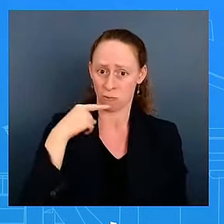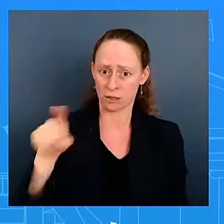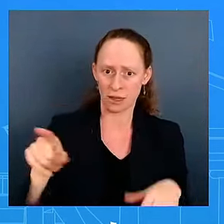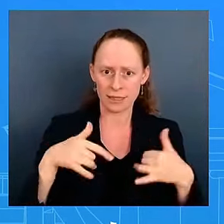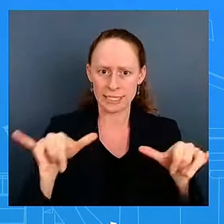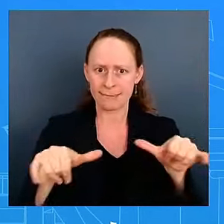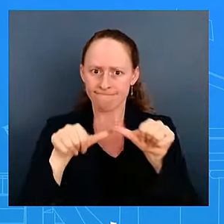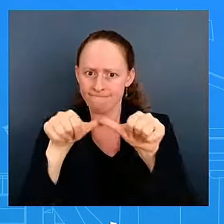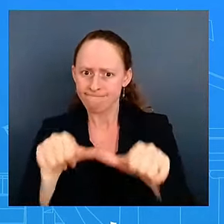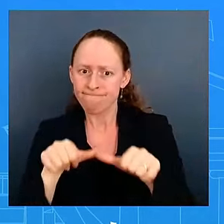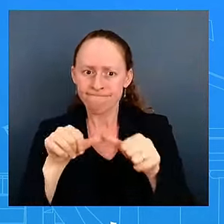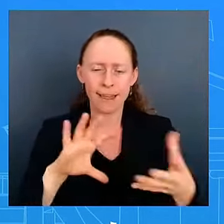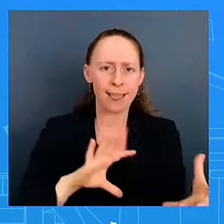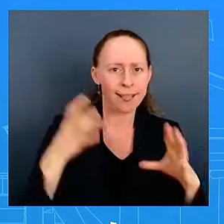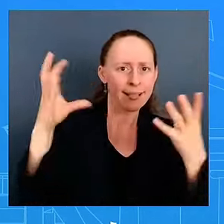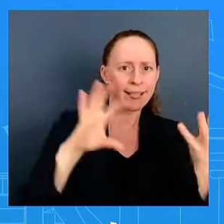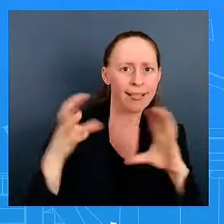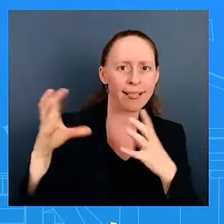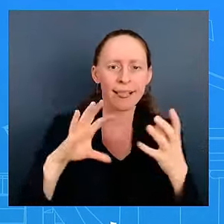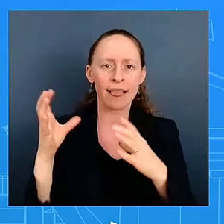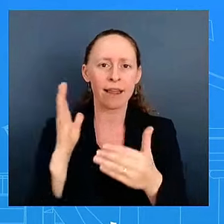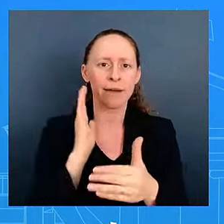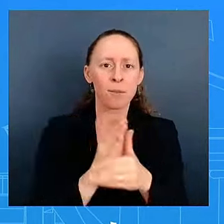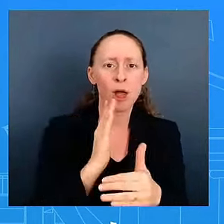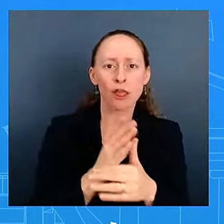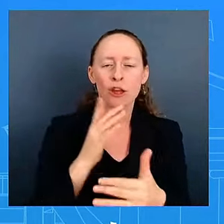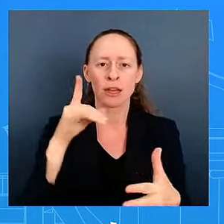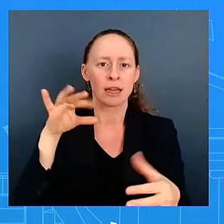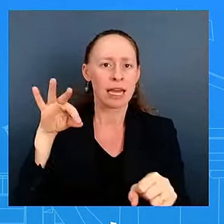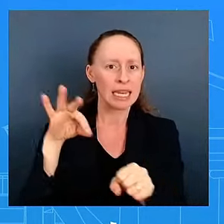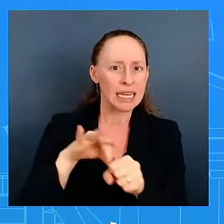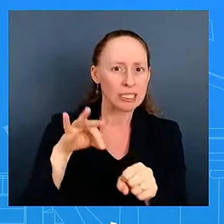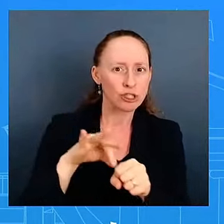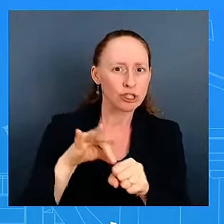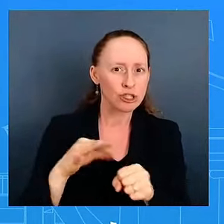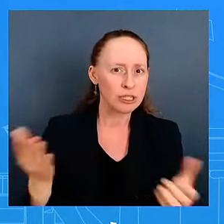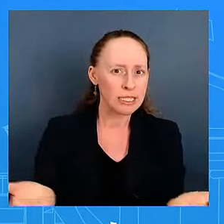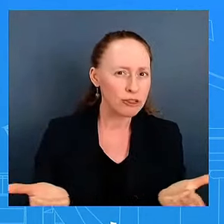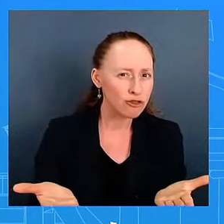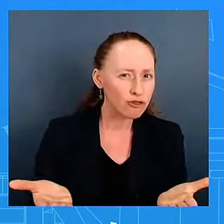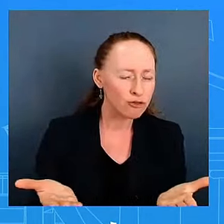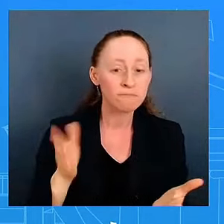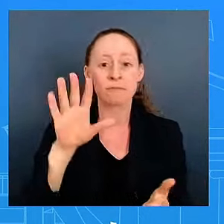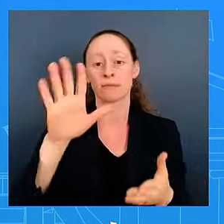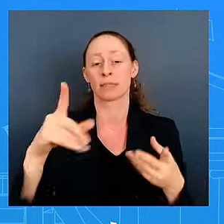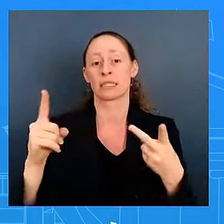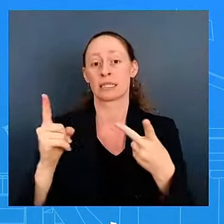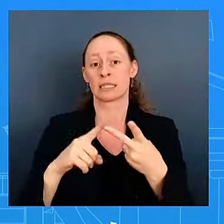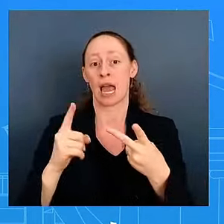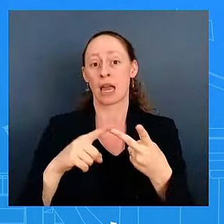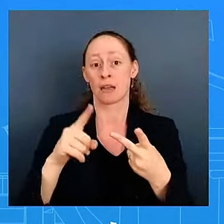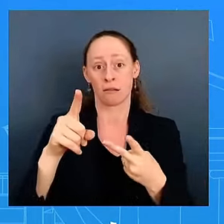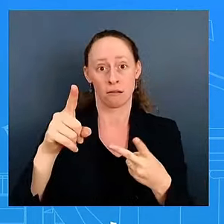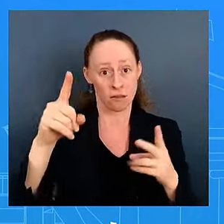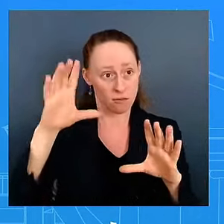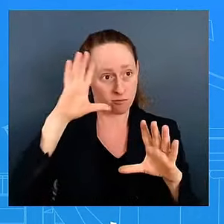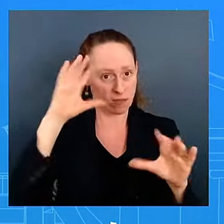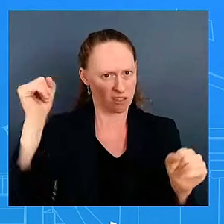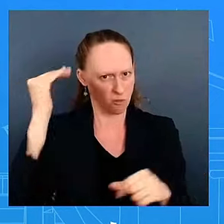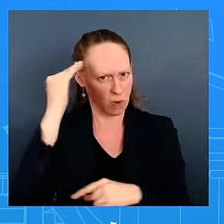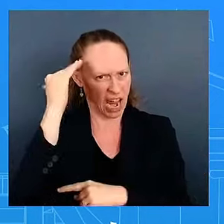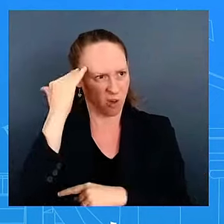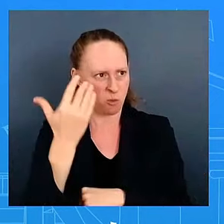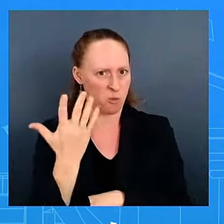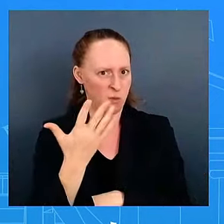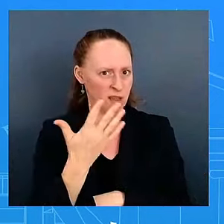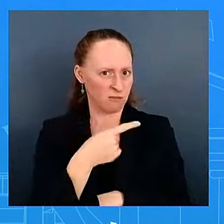the president been briefed on this? And have you seen any evidence that the Russians or other foreign powers